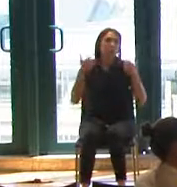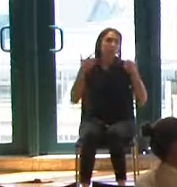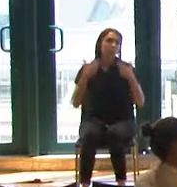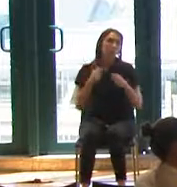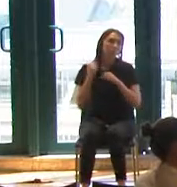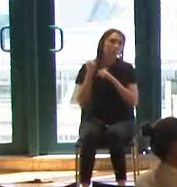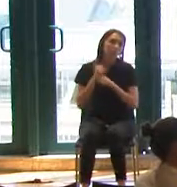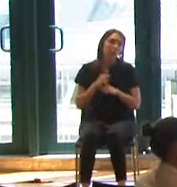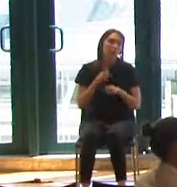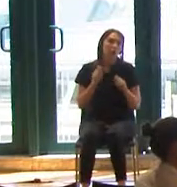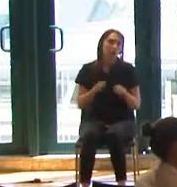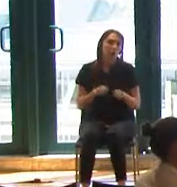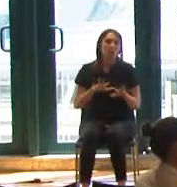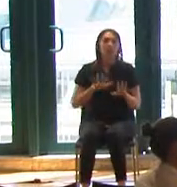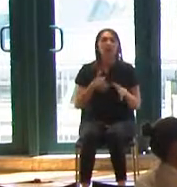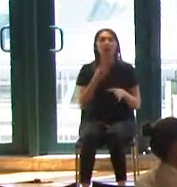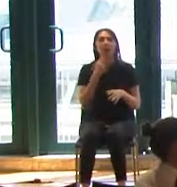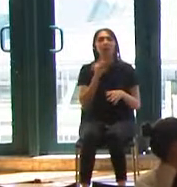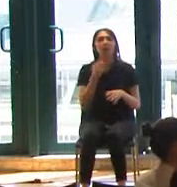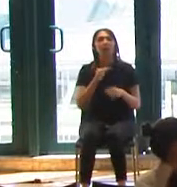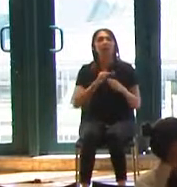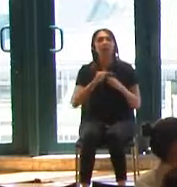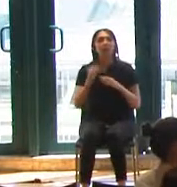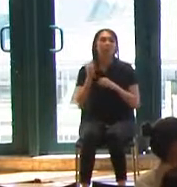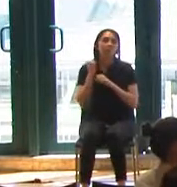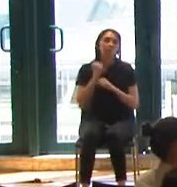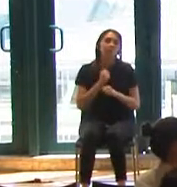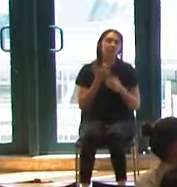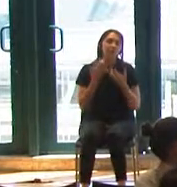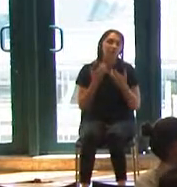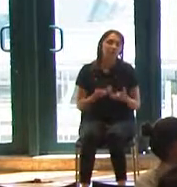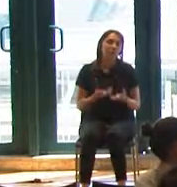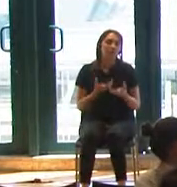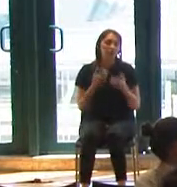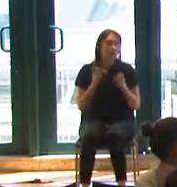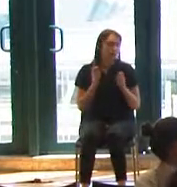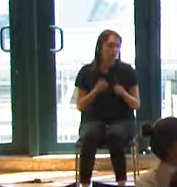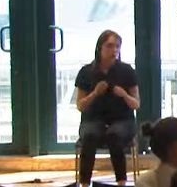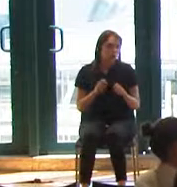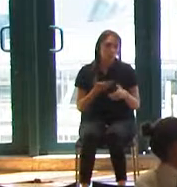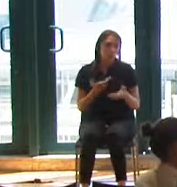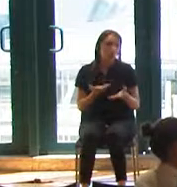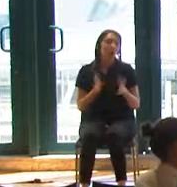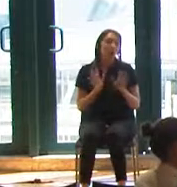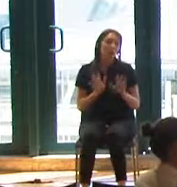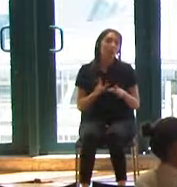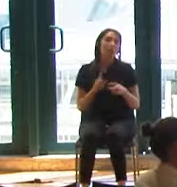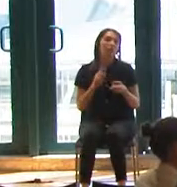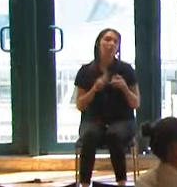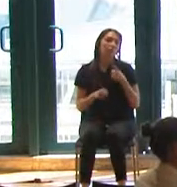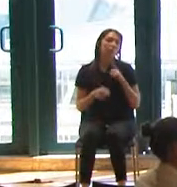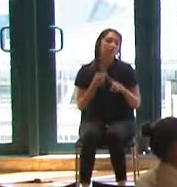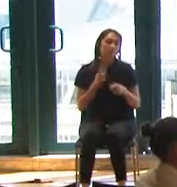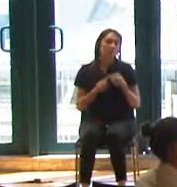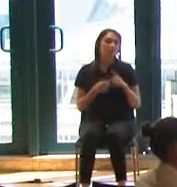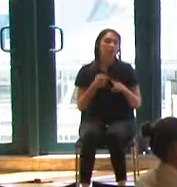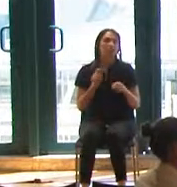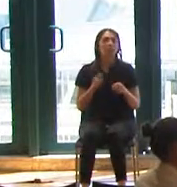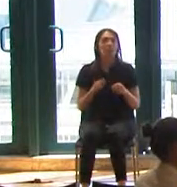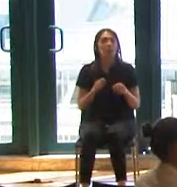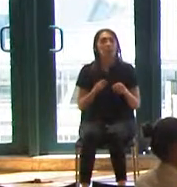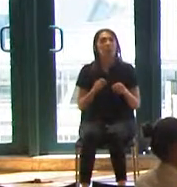for the future is this too too too big thematically burden or should it open more to these topics of climate